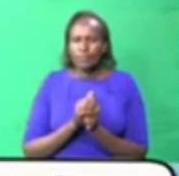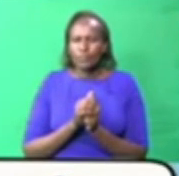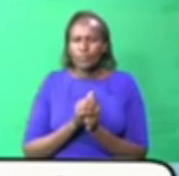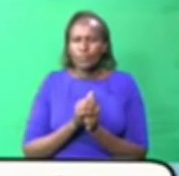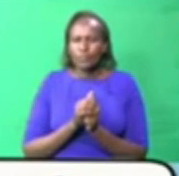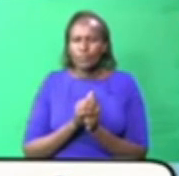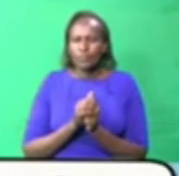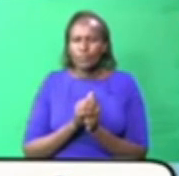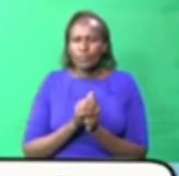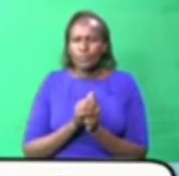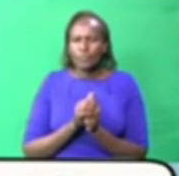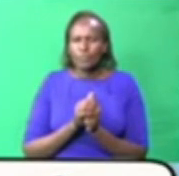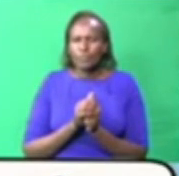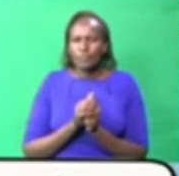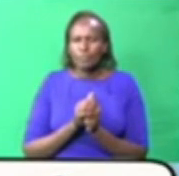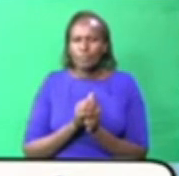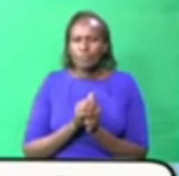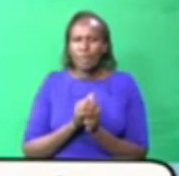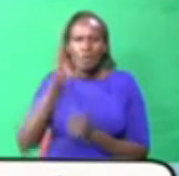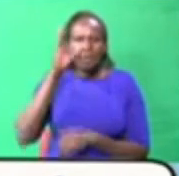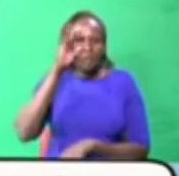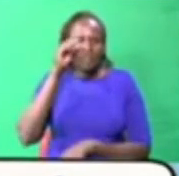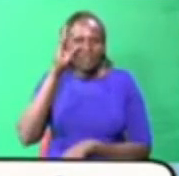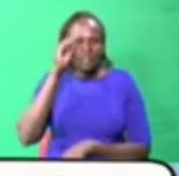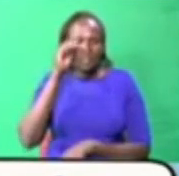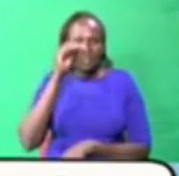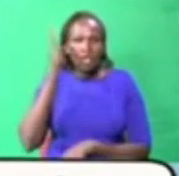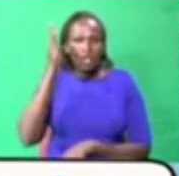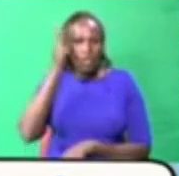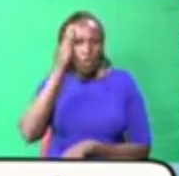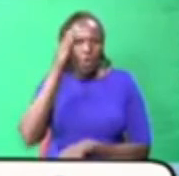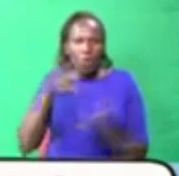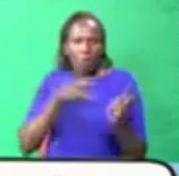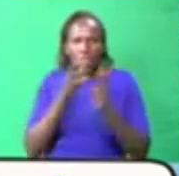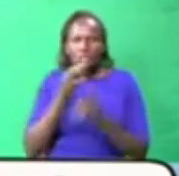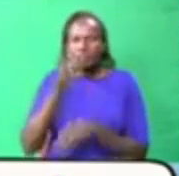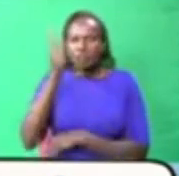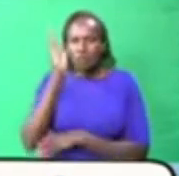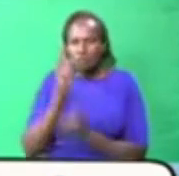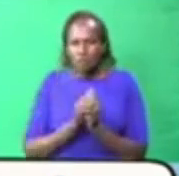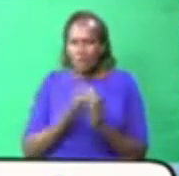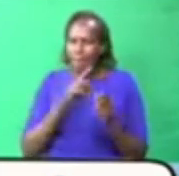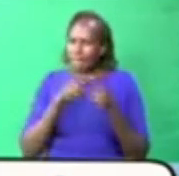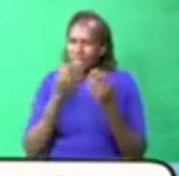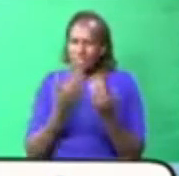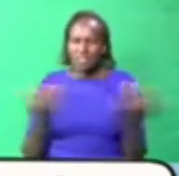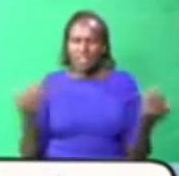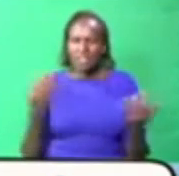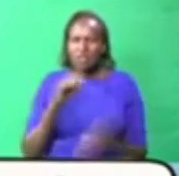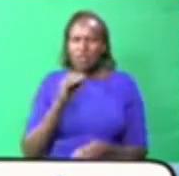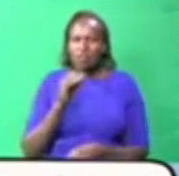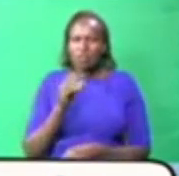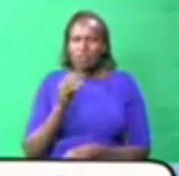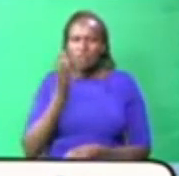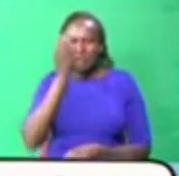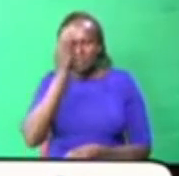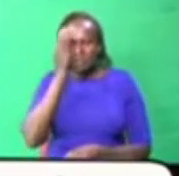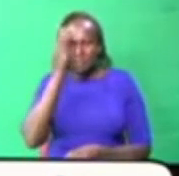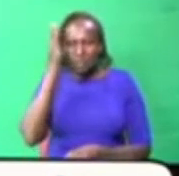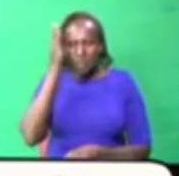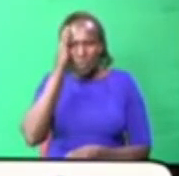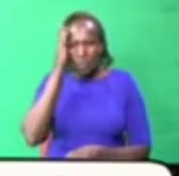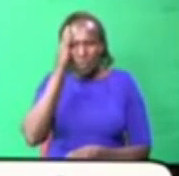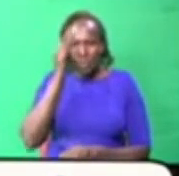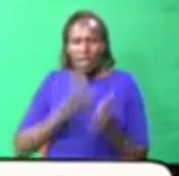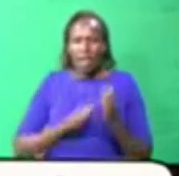that Moses knew the ways of the Lord, but the children of Israel knew the acts.